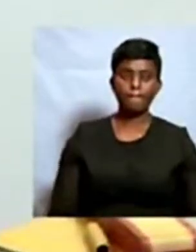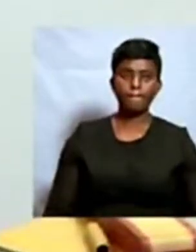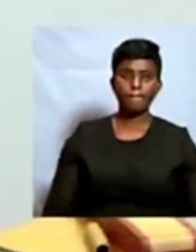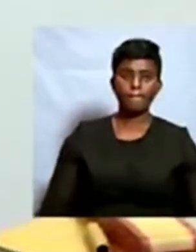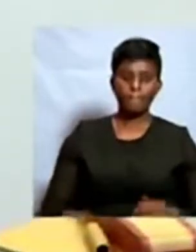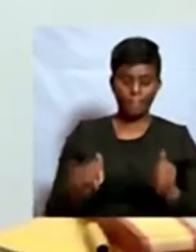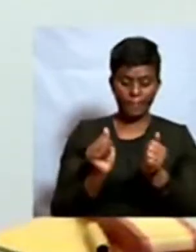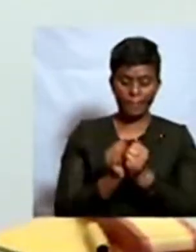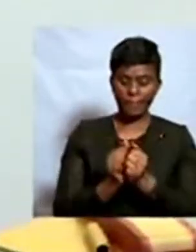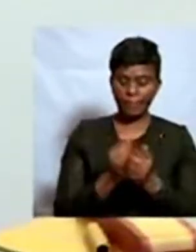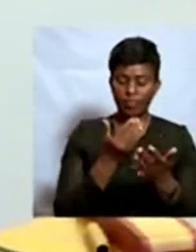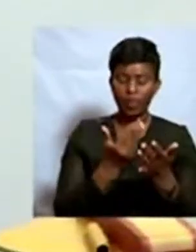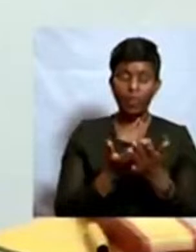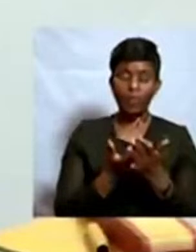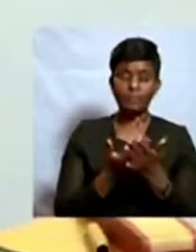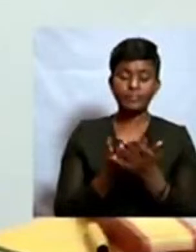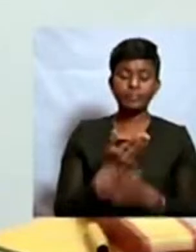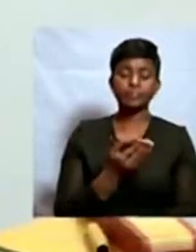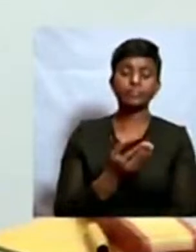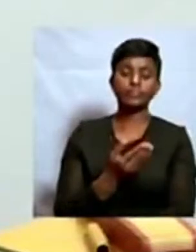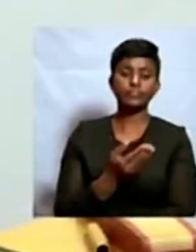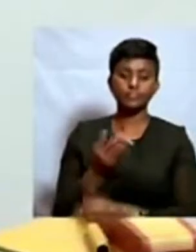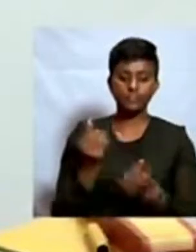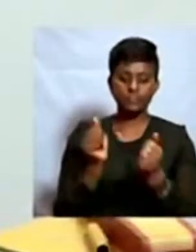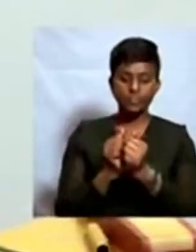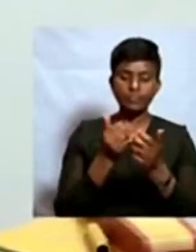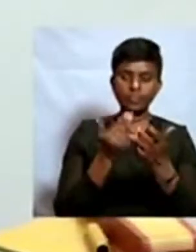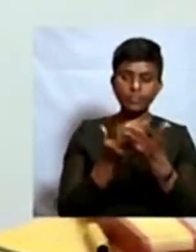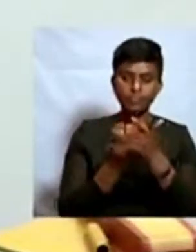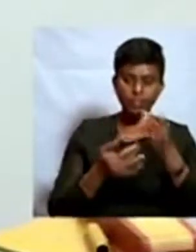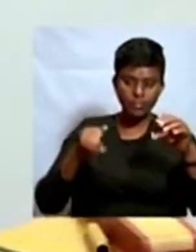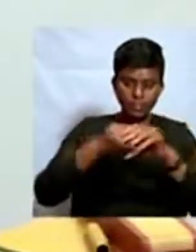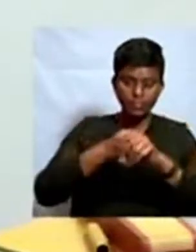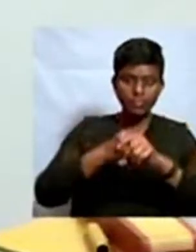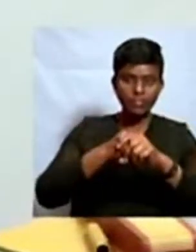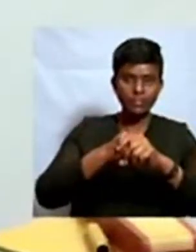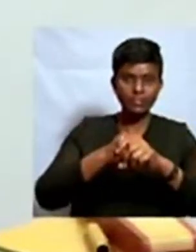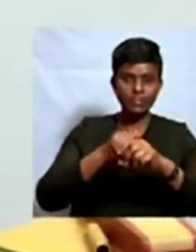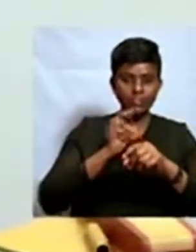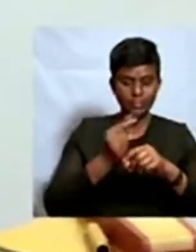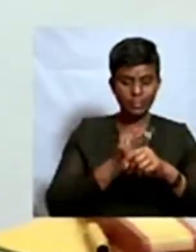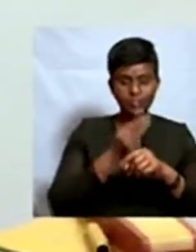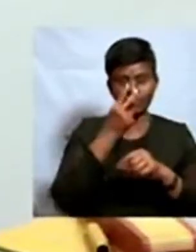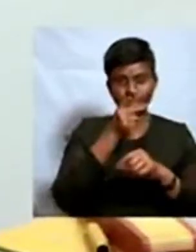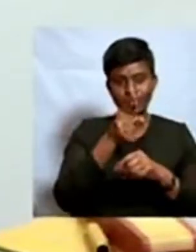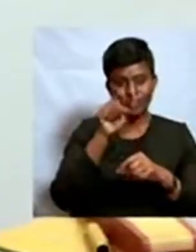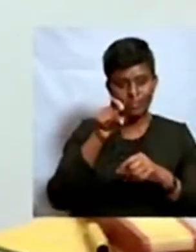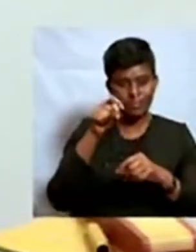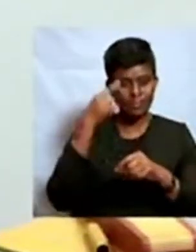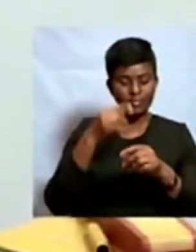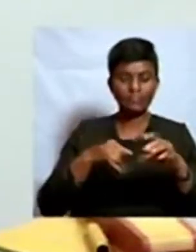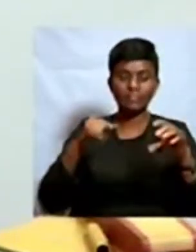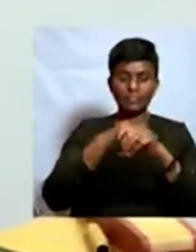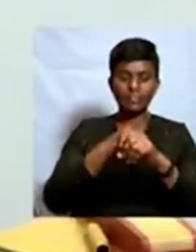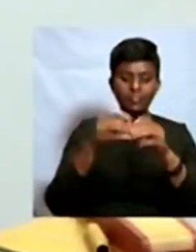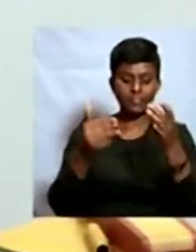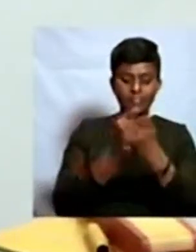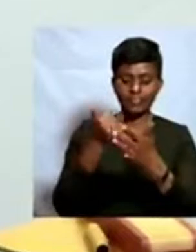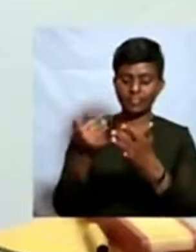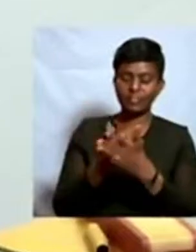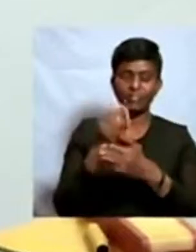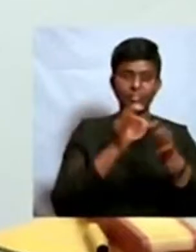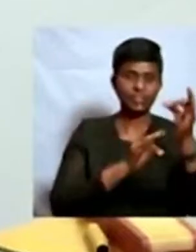In terms of the incorporation of new definition, we also see that there is need for incorporation of new